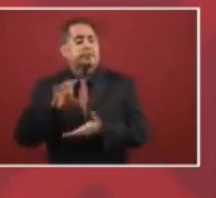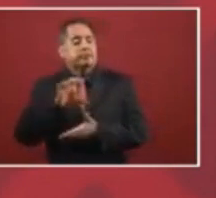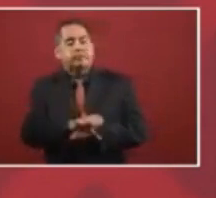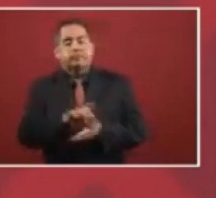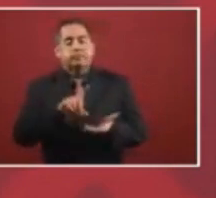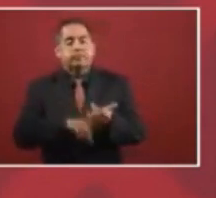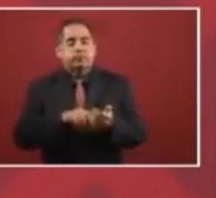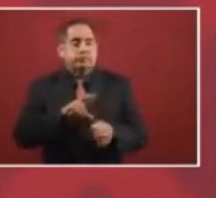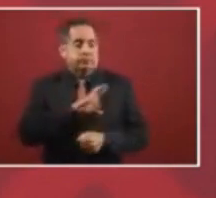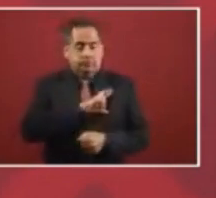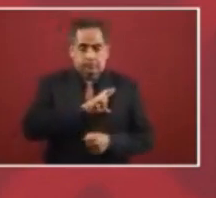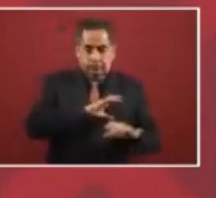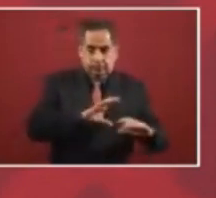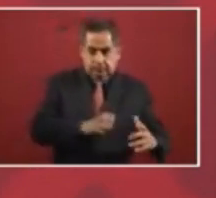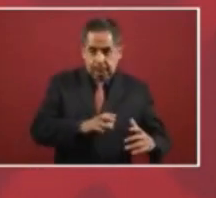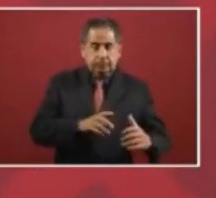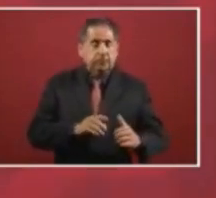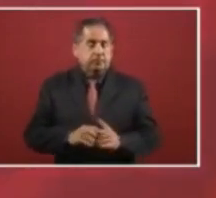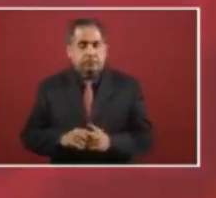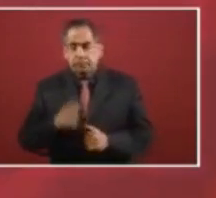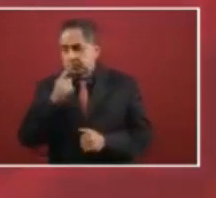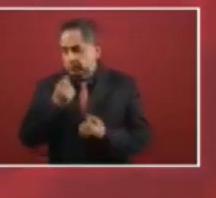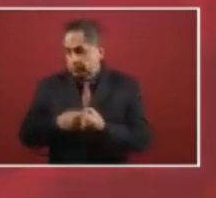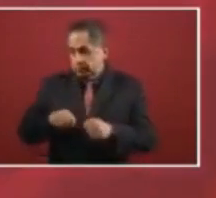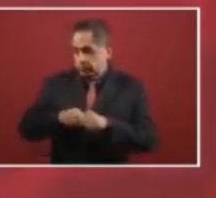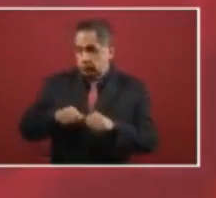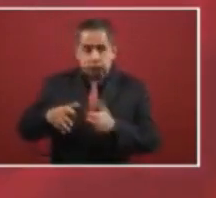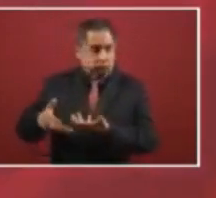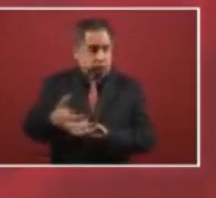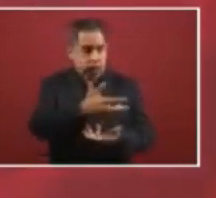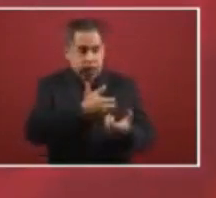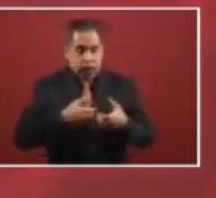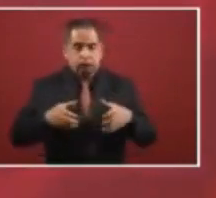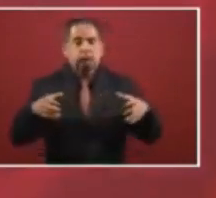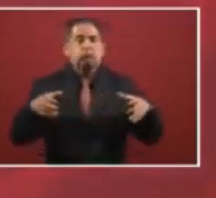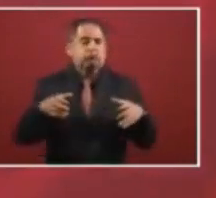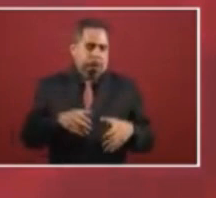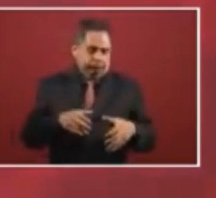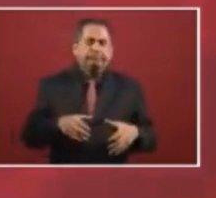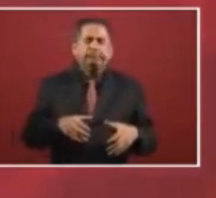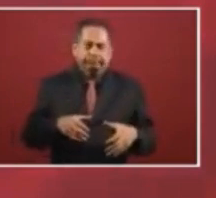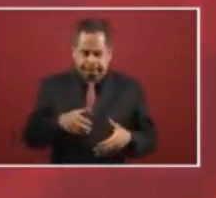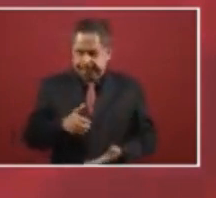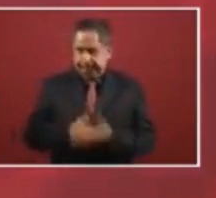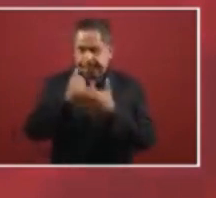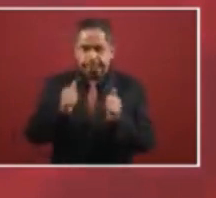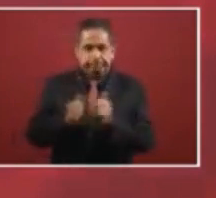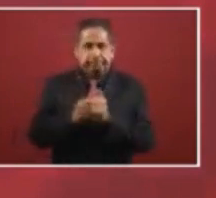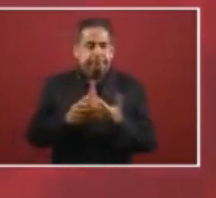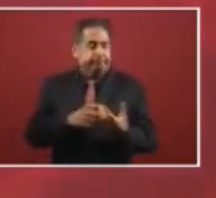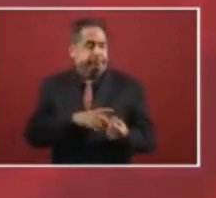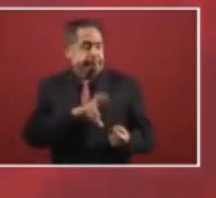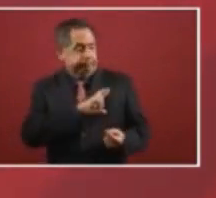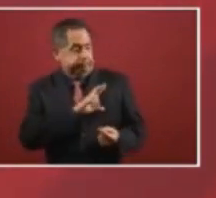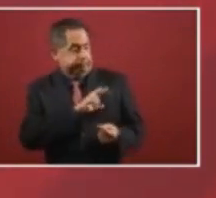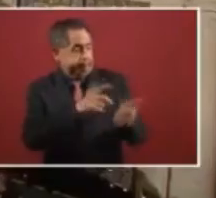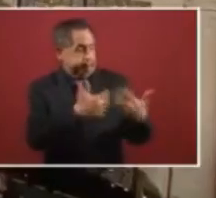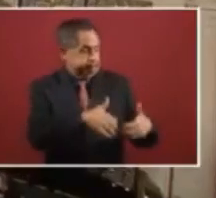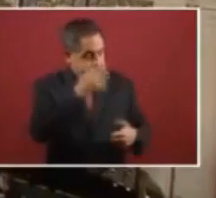shortly be made known, with private and social